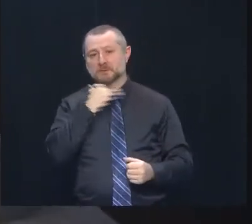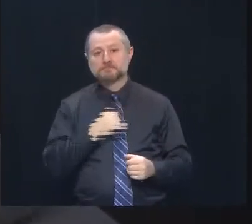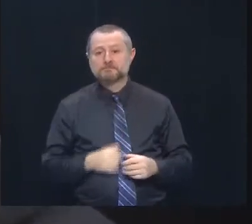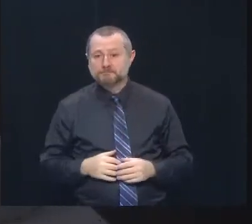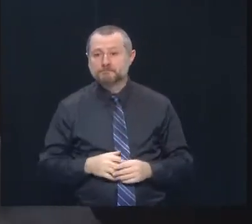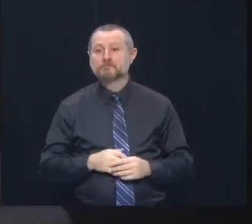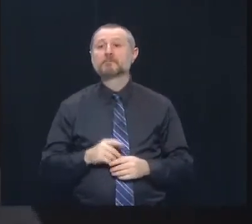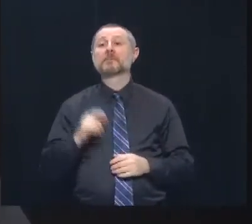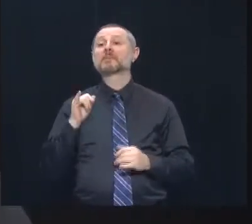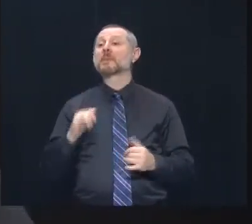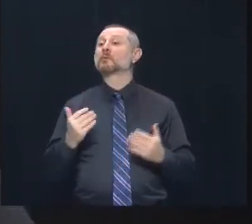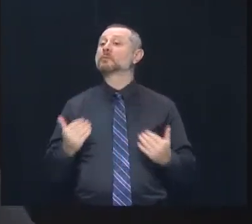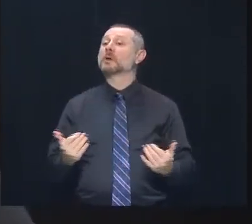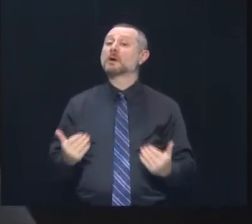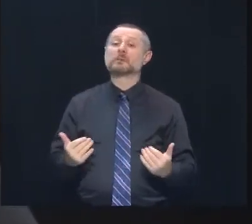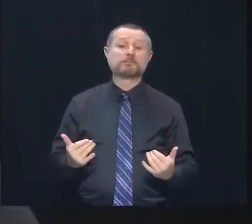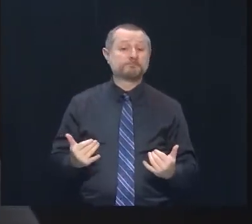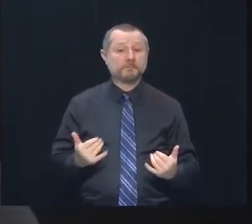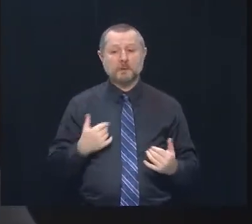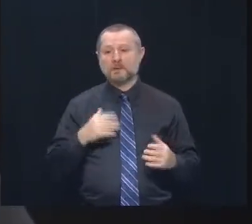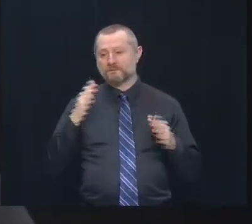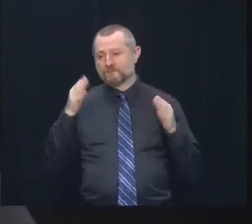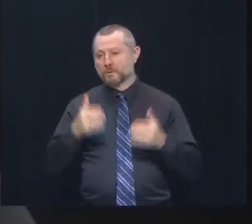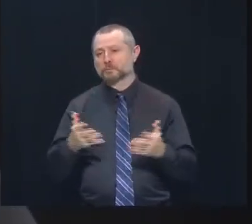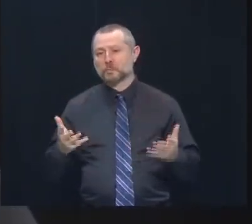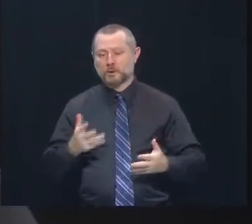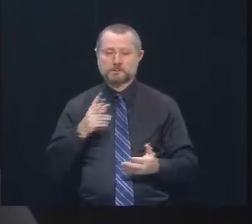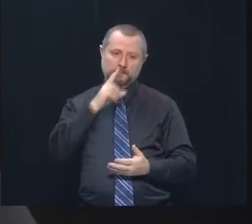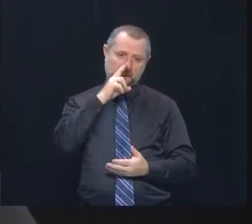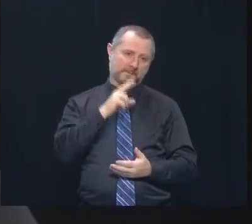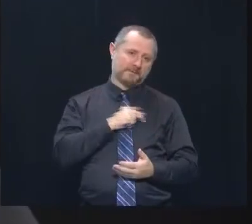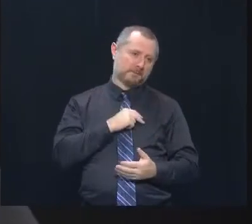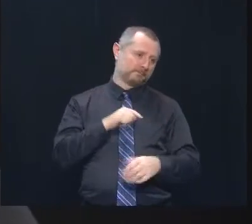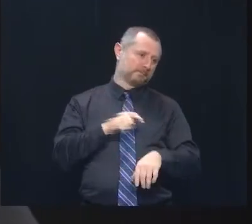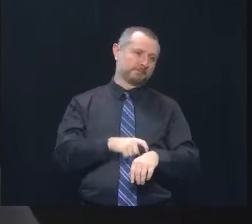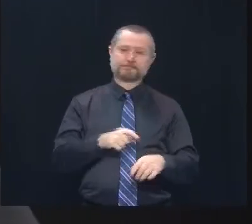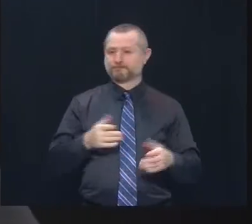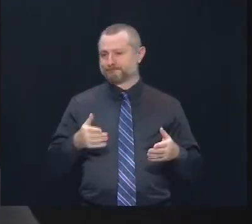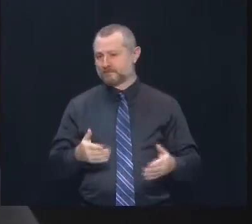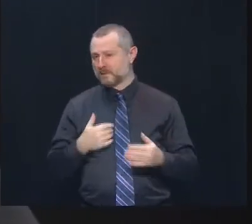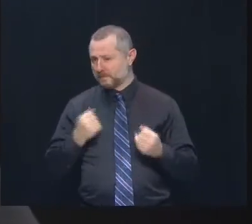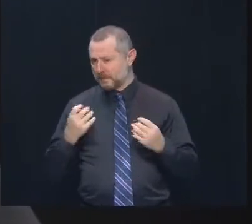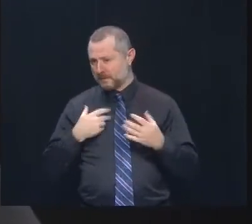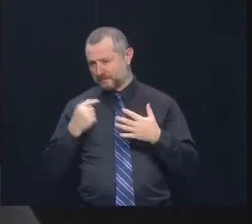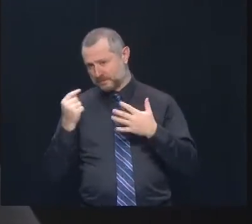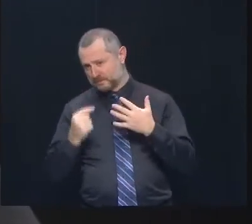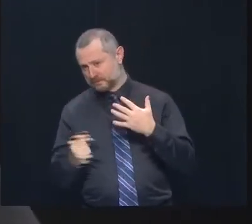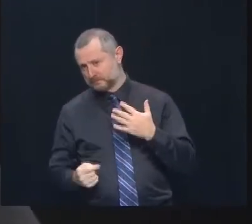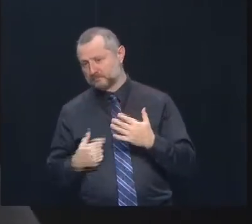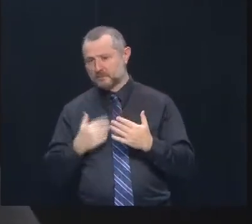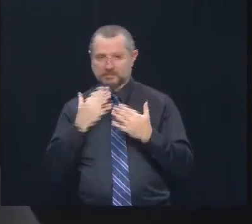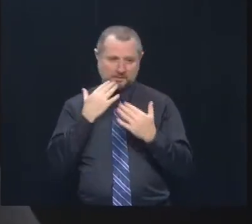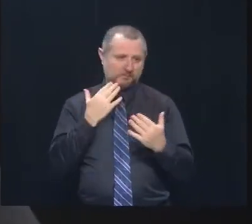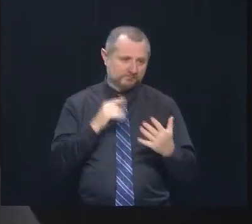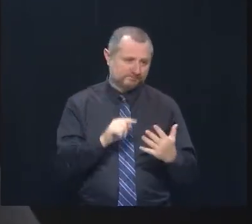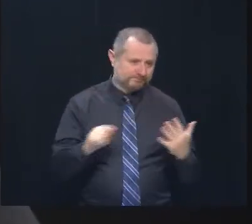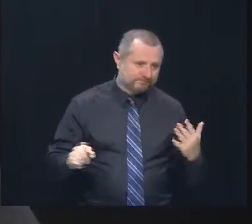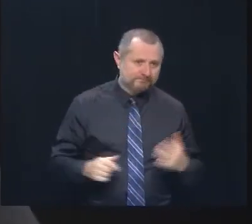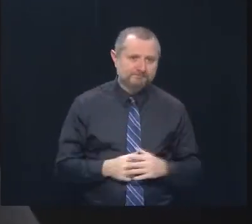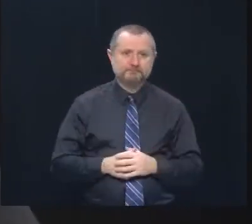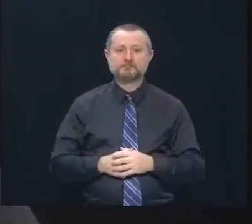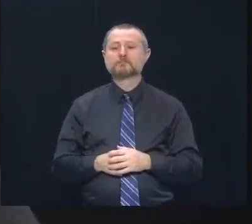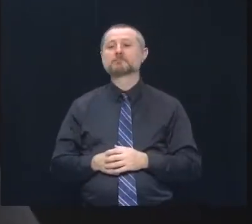the focus is Thanksgiving. There's a lot to be thankful for. this year. We